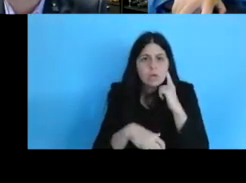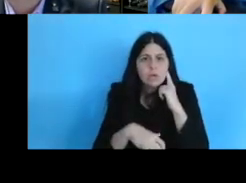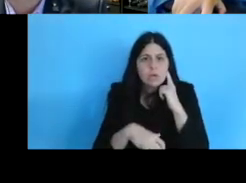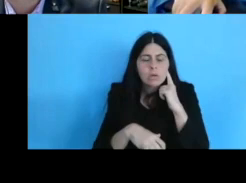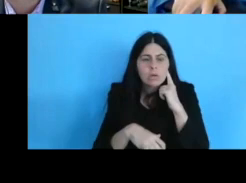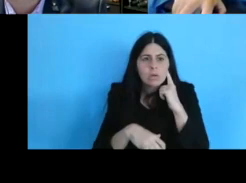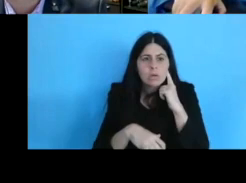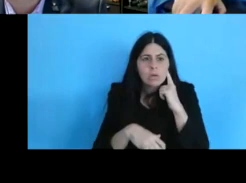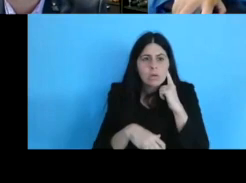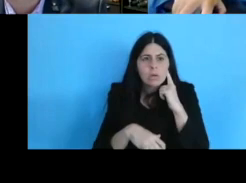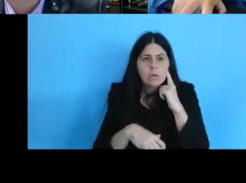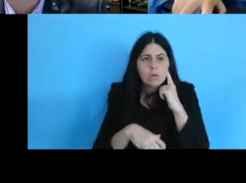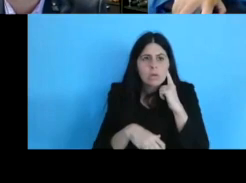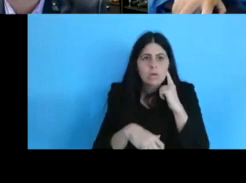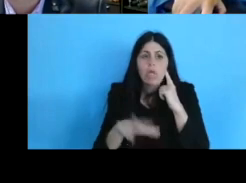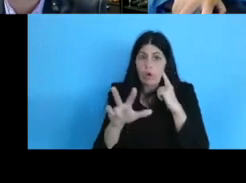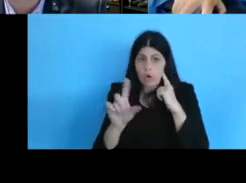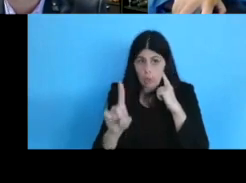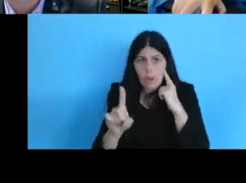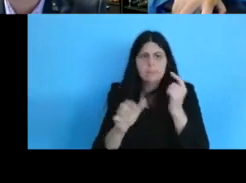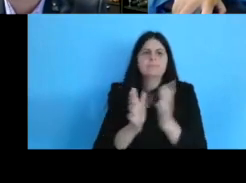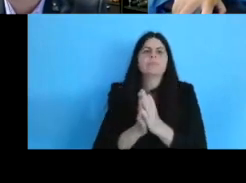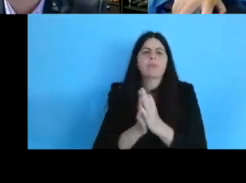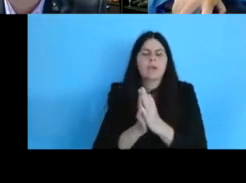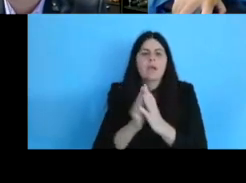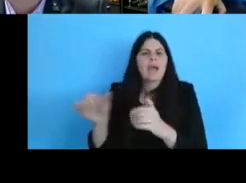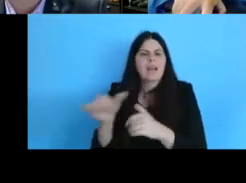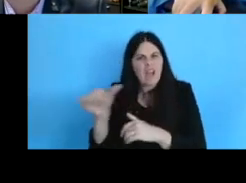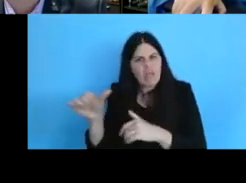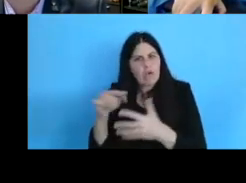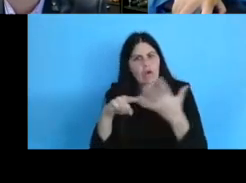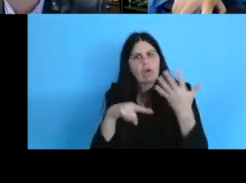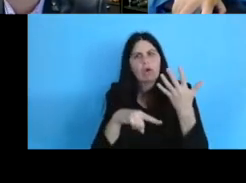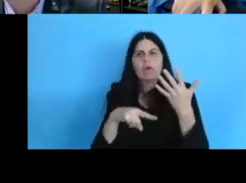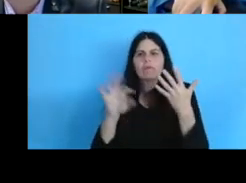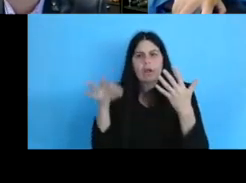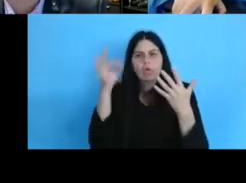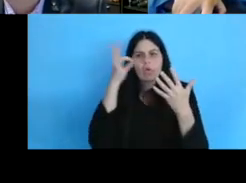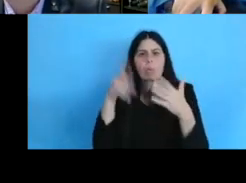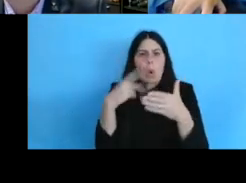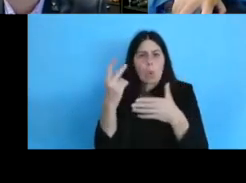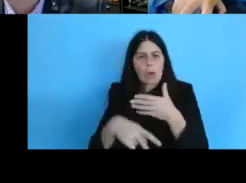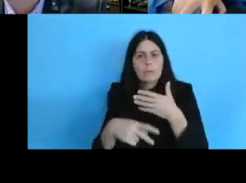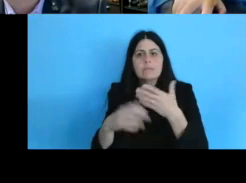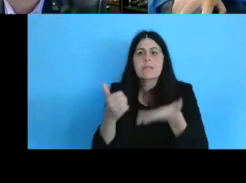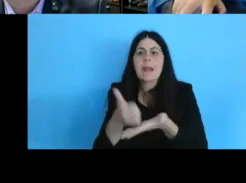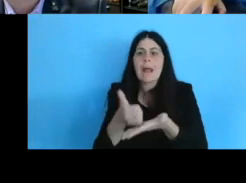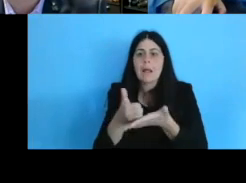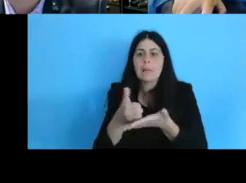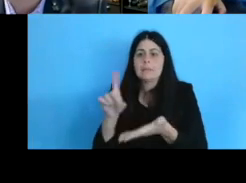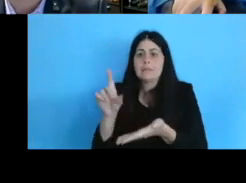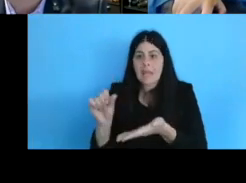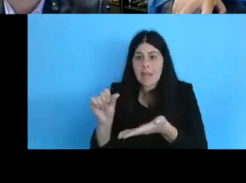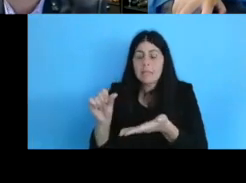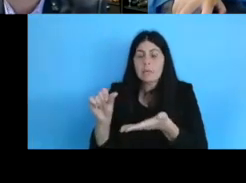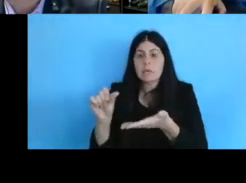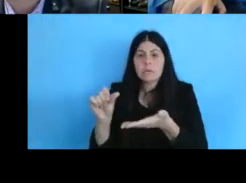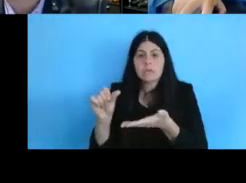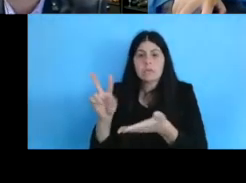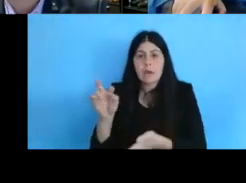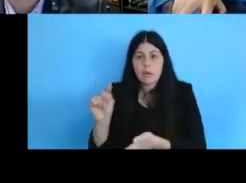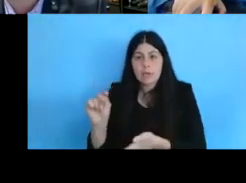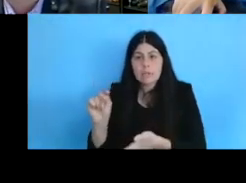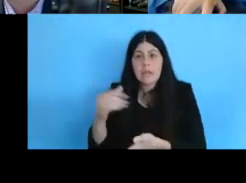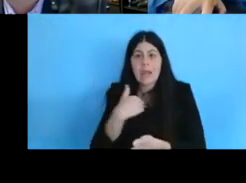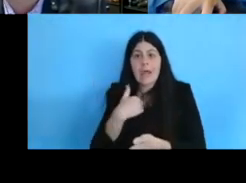Veterans Health Administration, they have their VRNE program. These are federal programs that help disabled veterans and veterans with medical conditions find